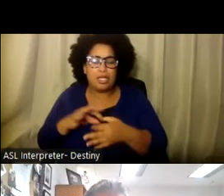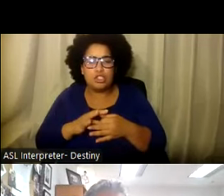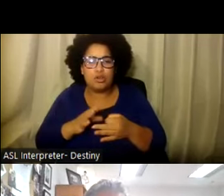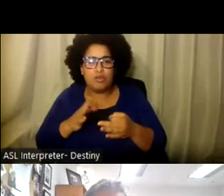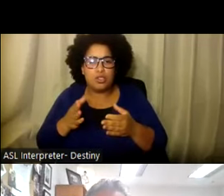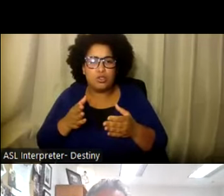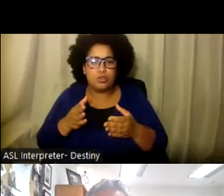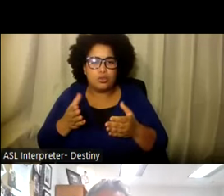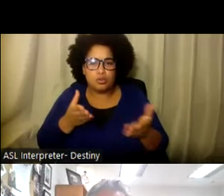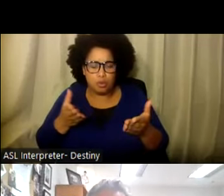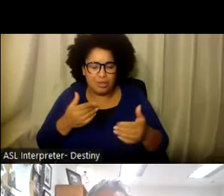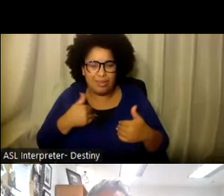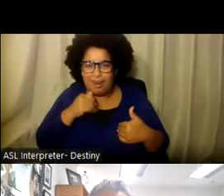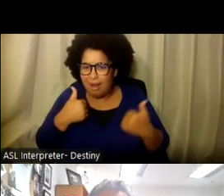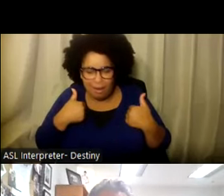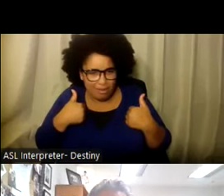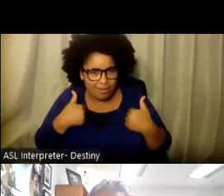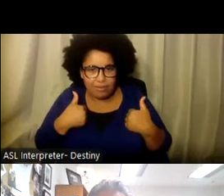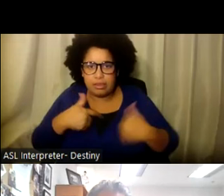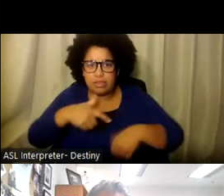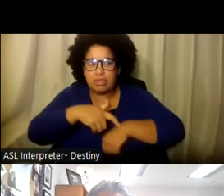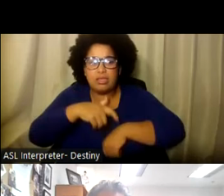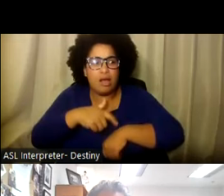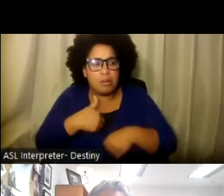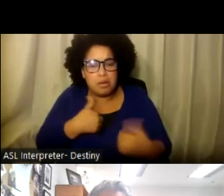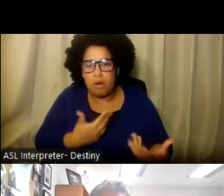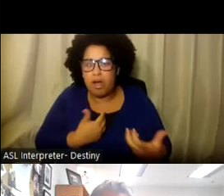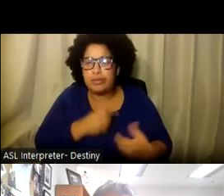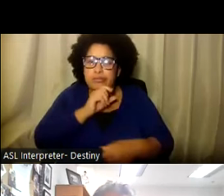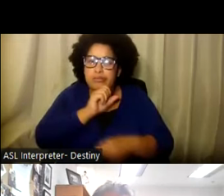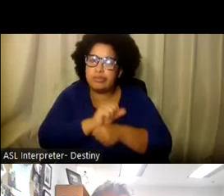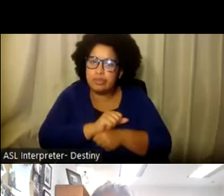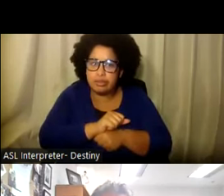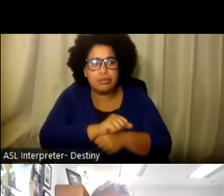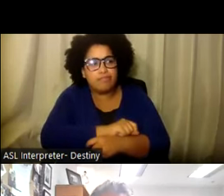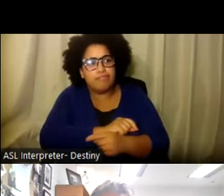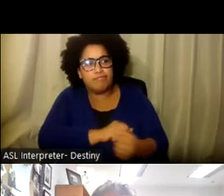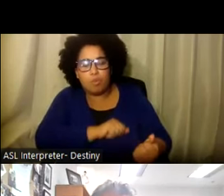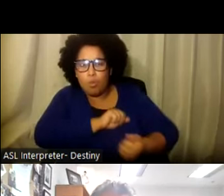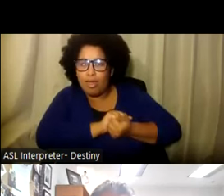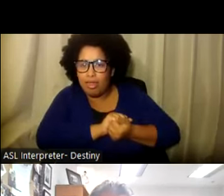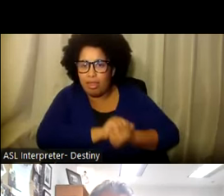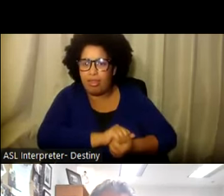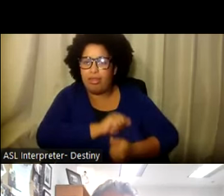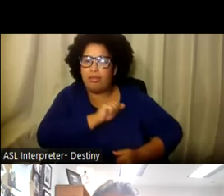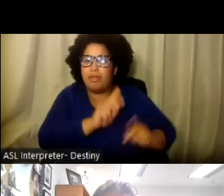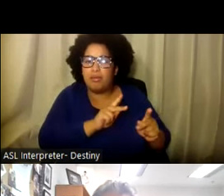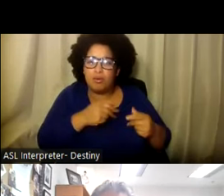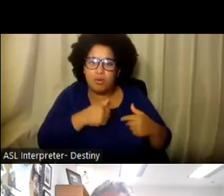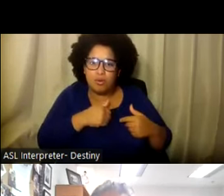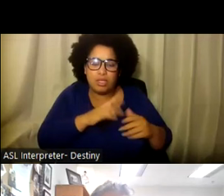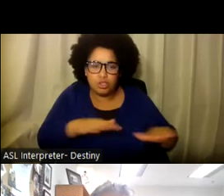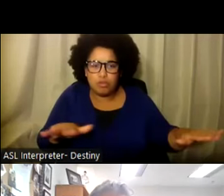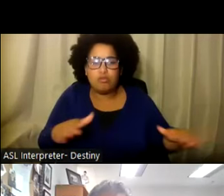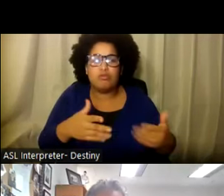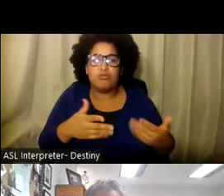is that they just don't have the time that they want to be able to spend with people with disabilities, or with little children,